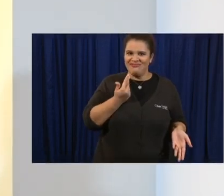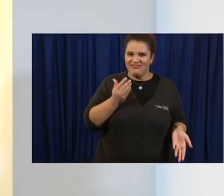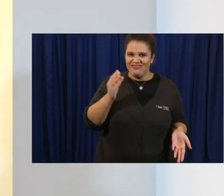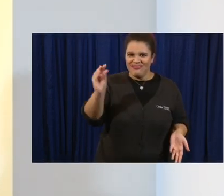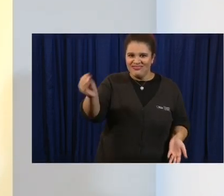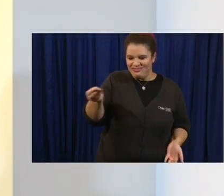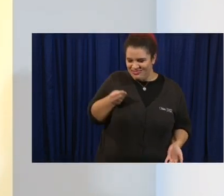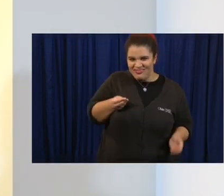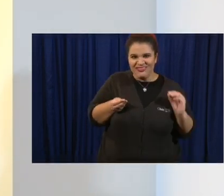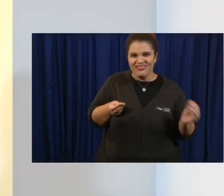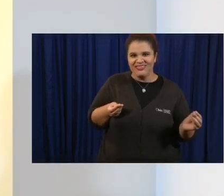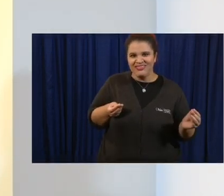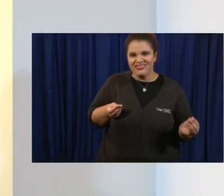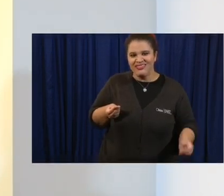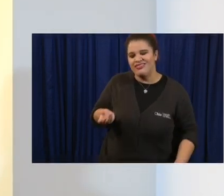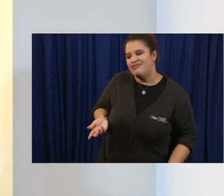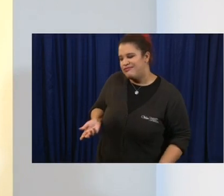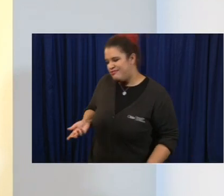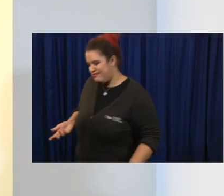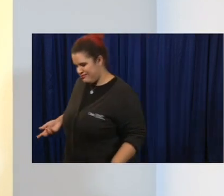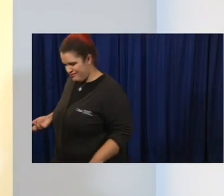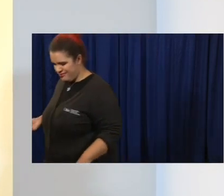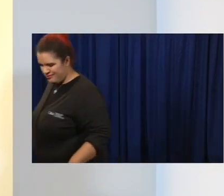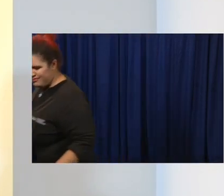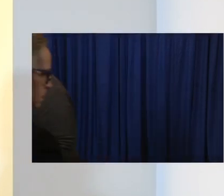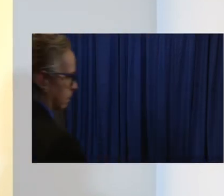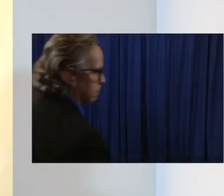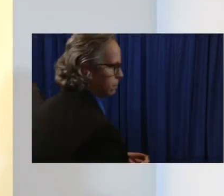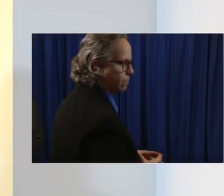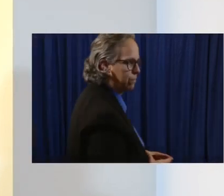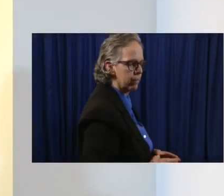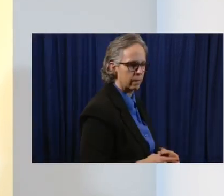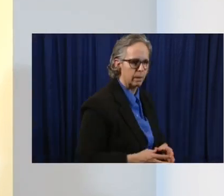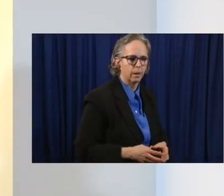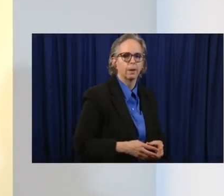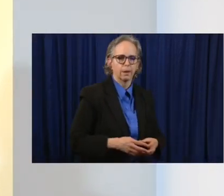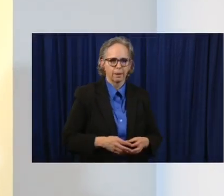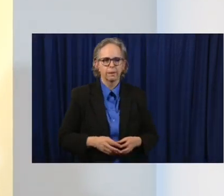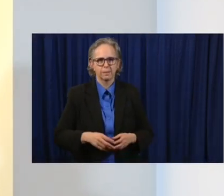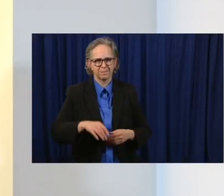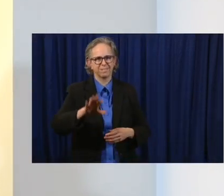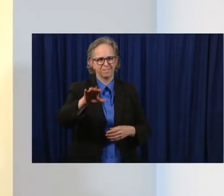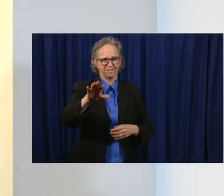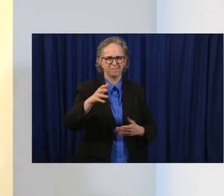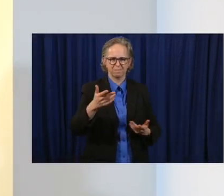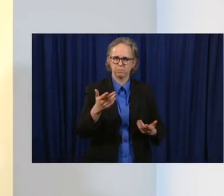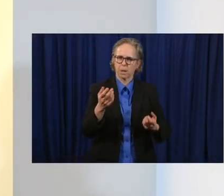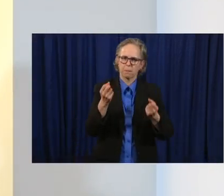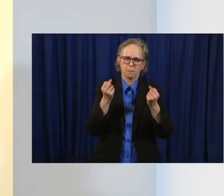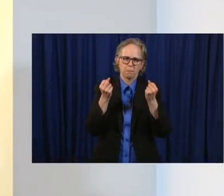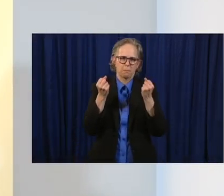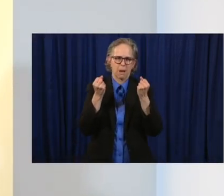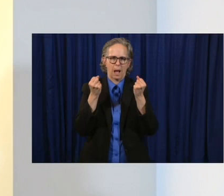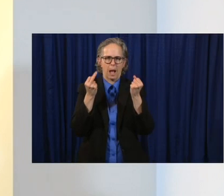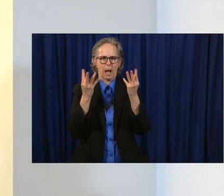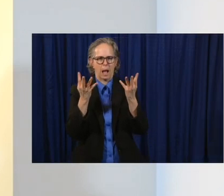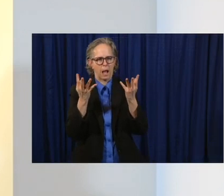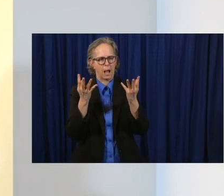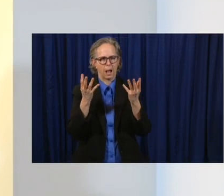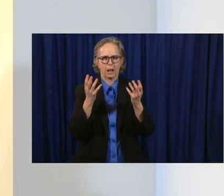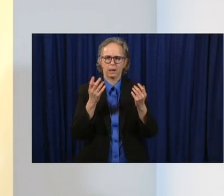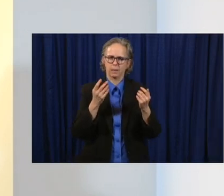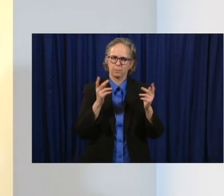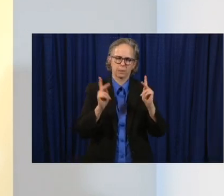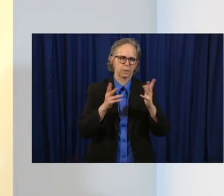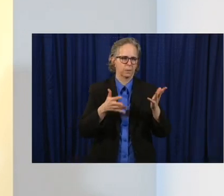Well, as we've discussed on many occasions, the folks at the unemployment